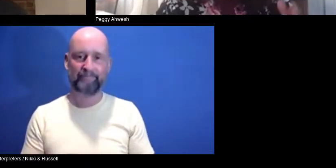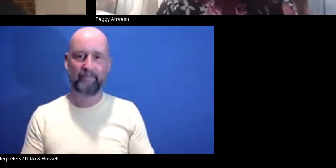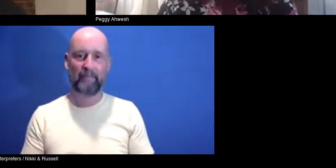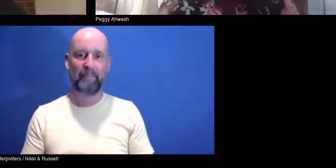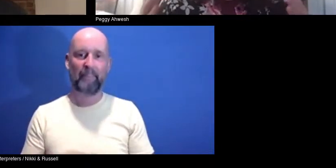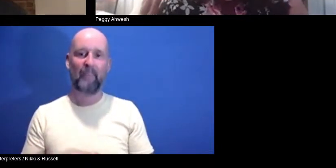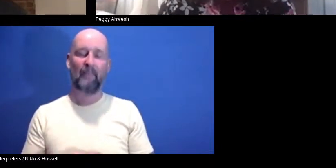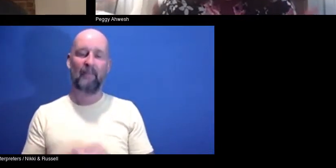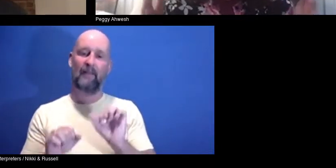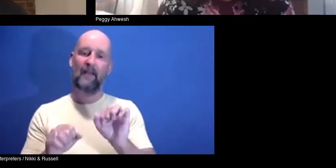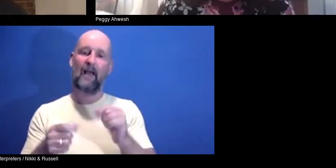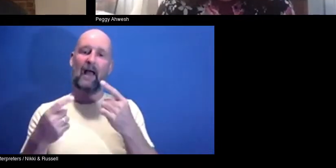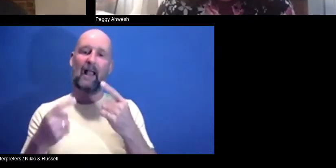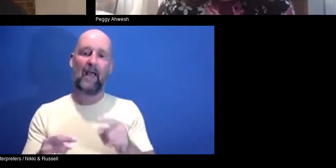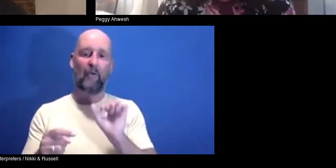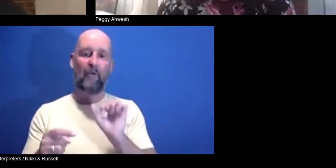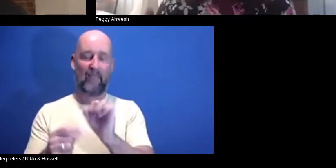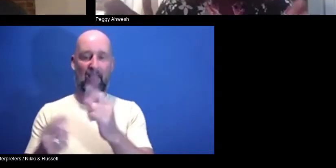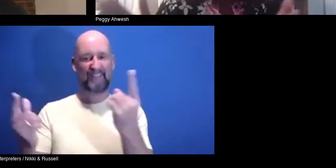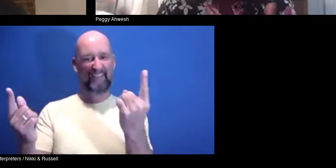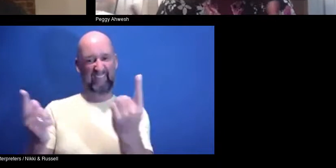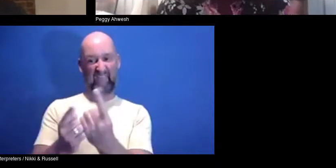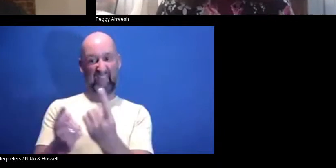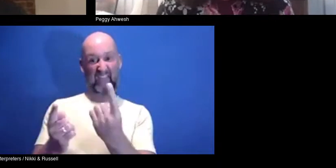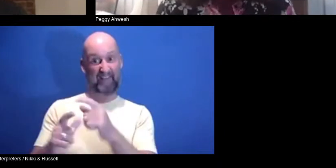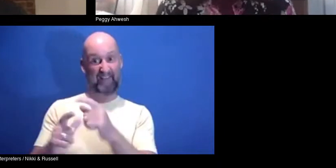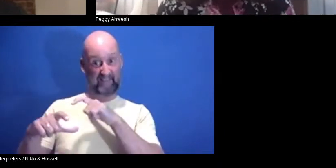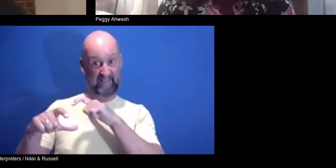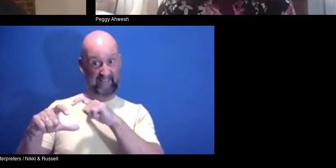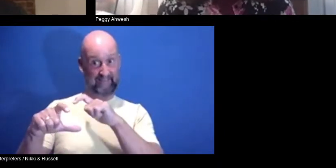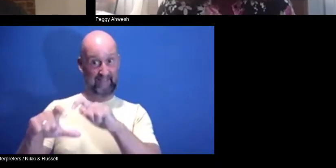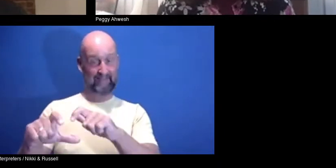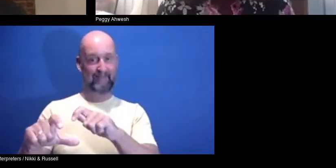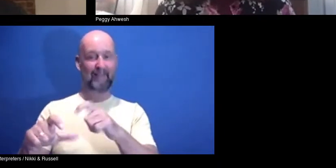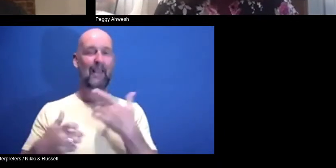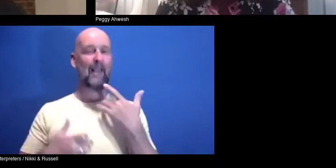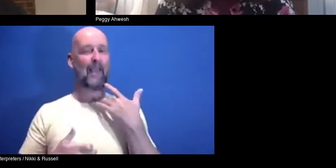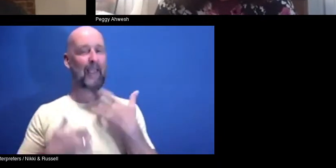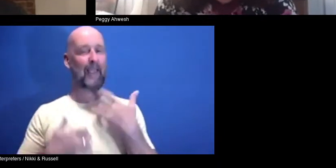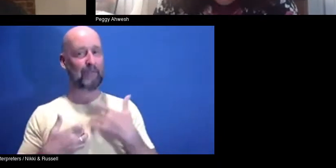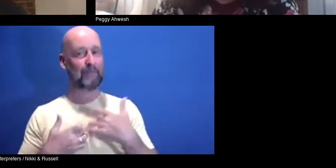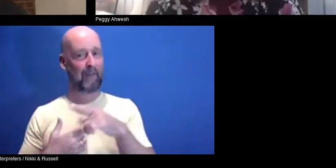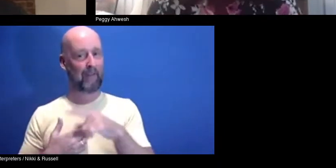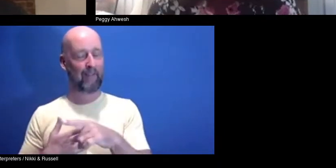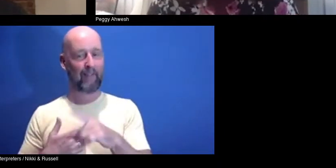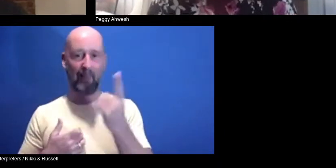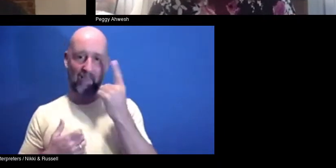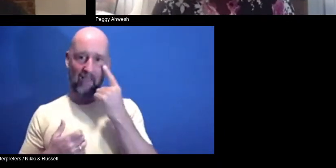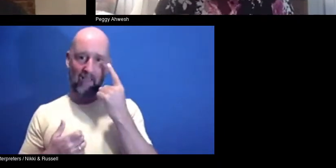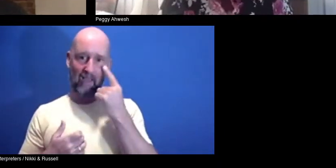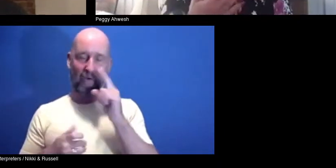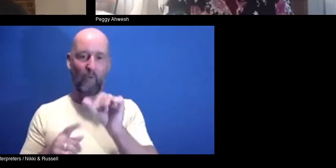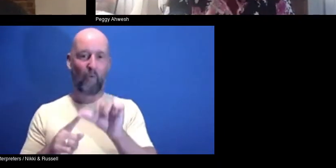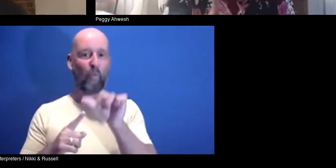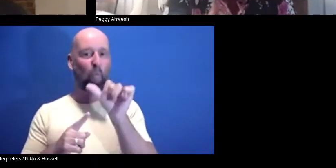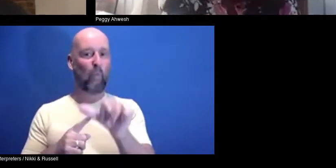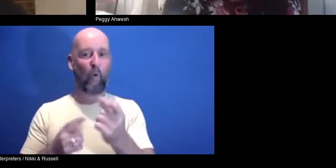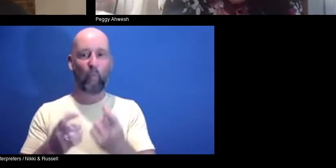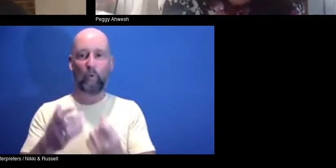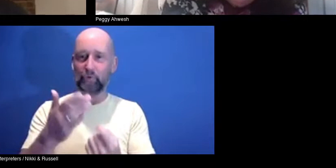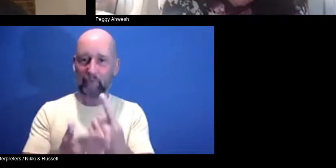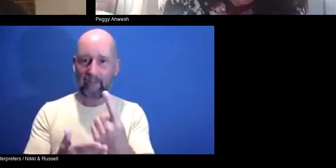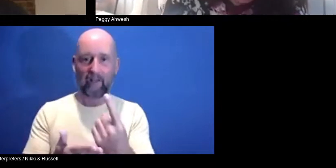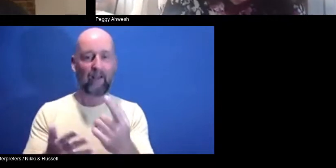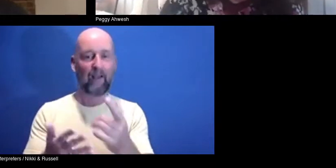allowing for that to exist as a thing, that I would really interested to see how, what would trigger, or how it would